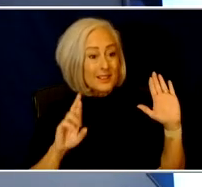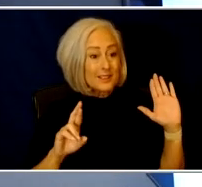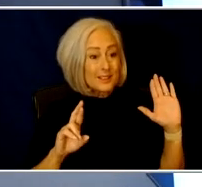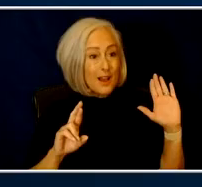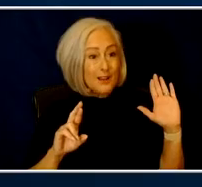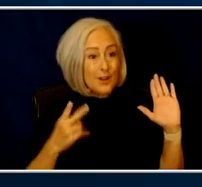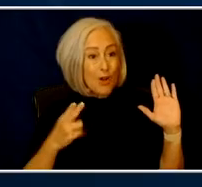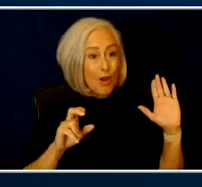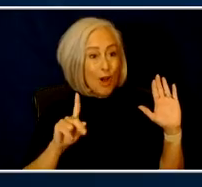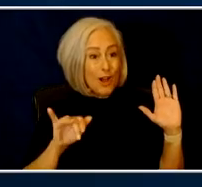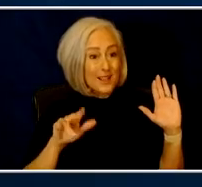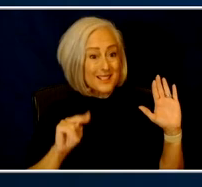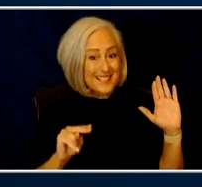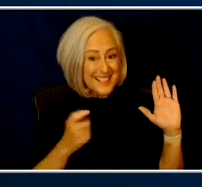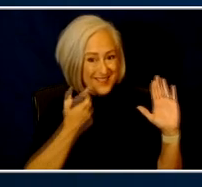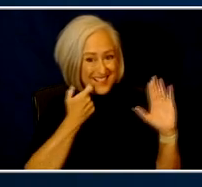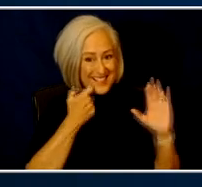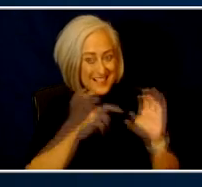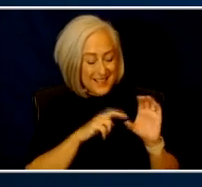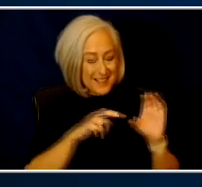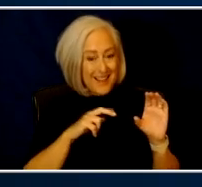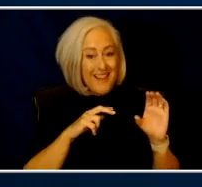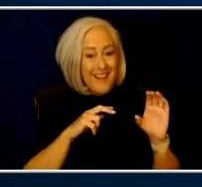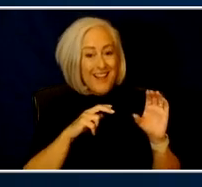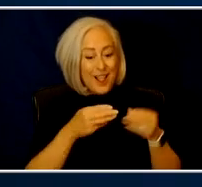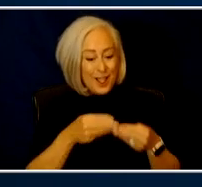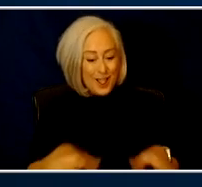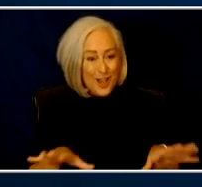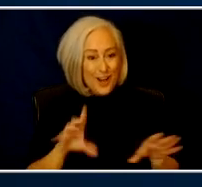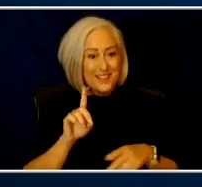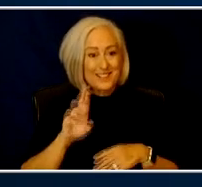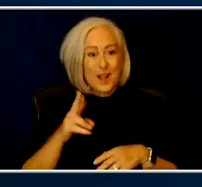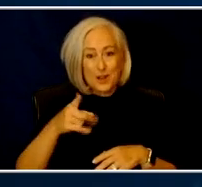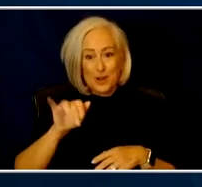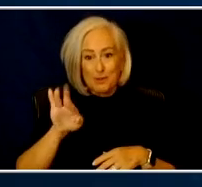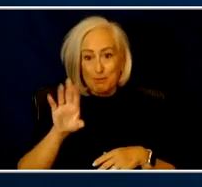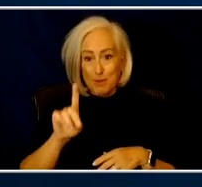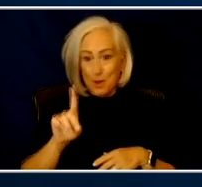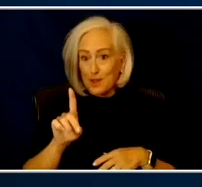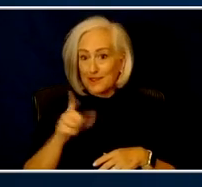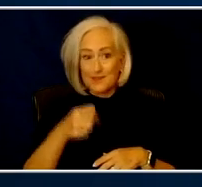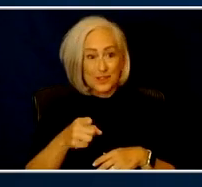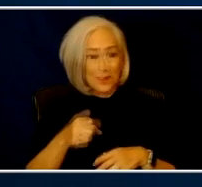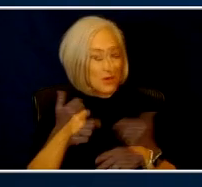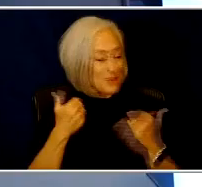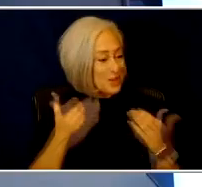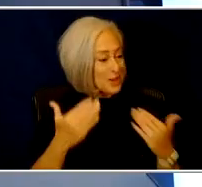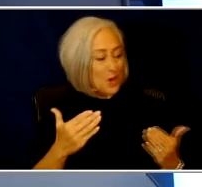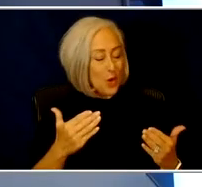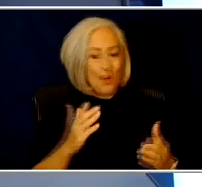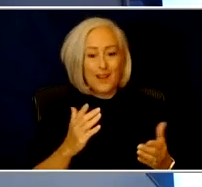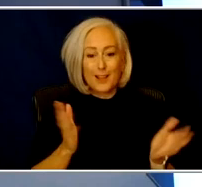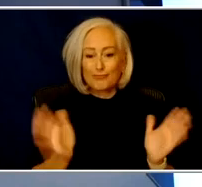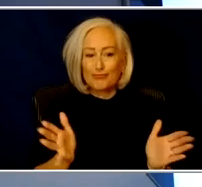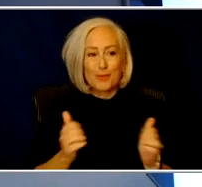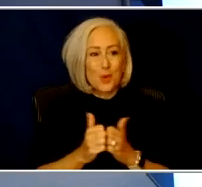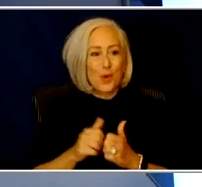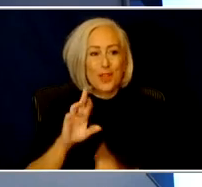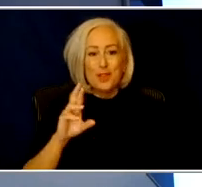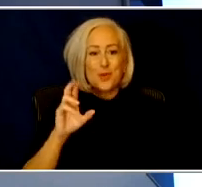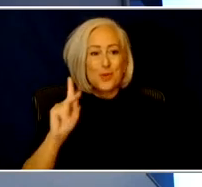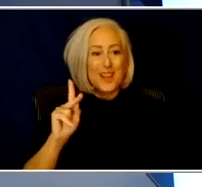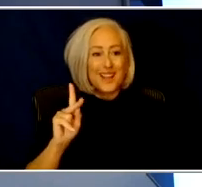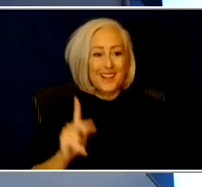his connection back. Okay. So I'm going to let you just jump in with Rick Coldry. Yeah. Great. Hi, Rick. How are you? I'm great. How are you